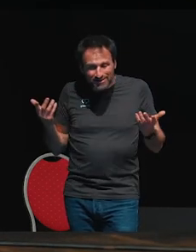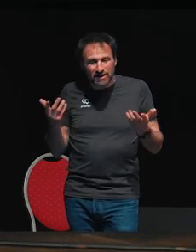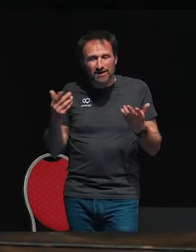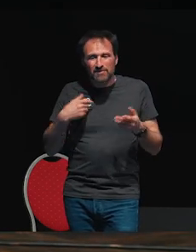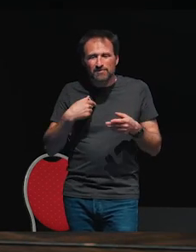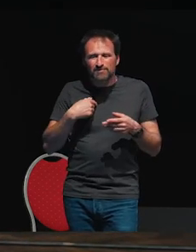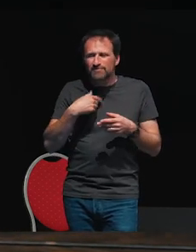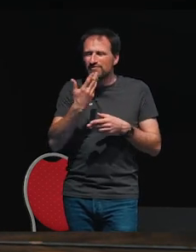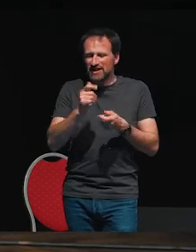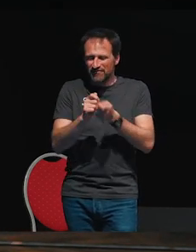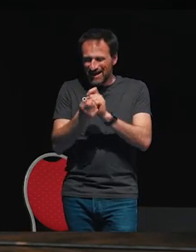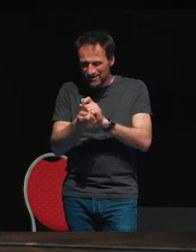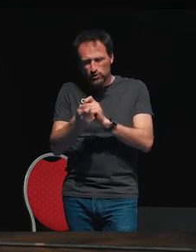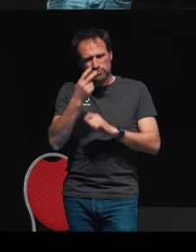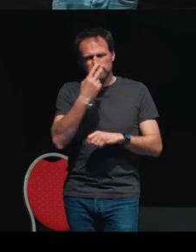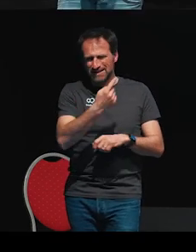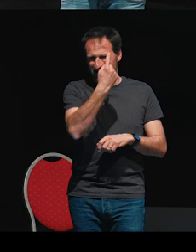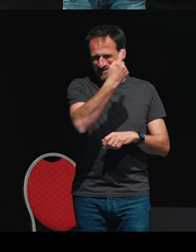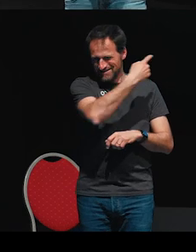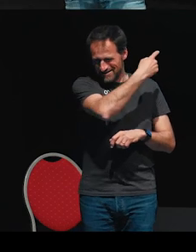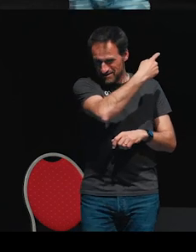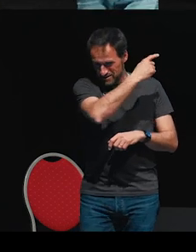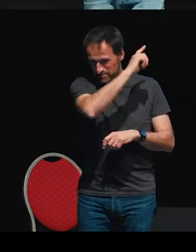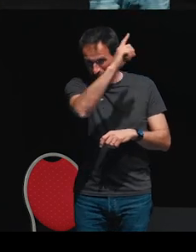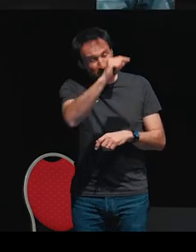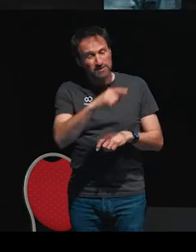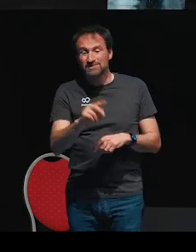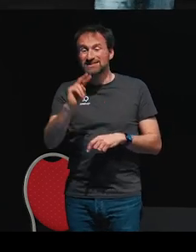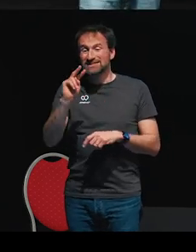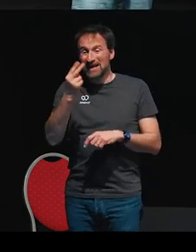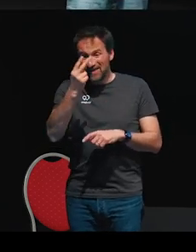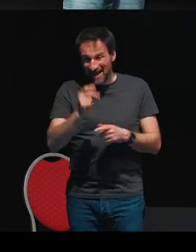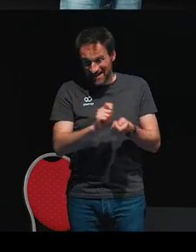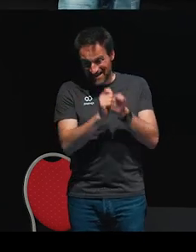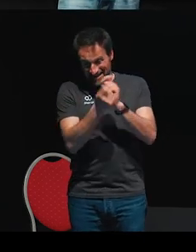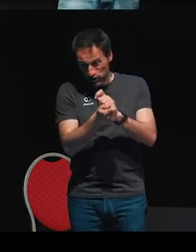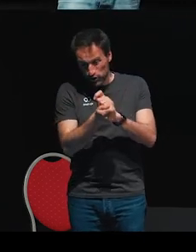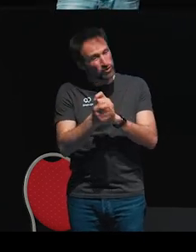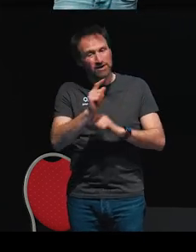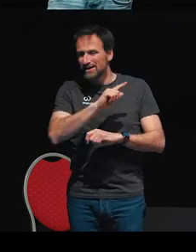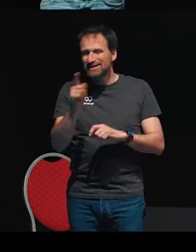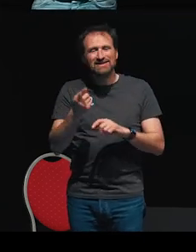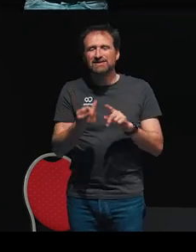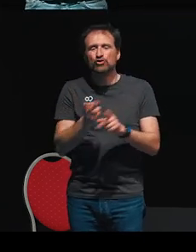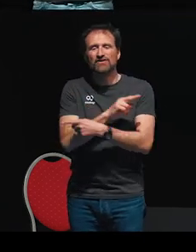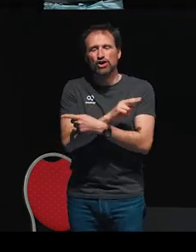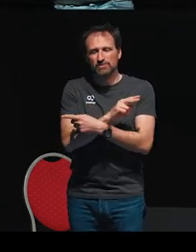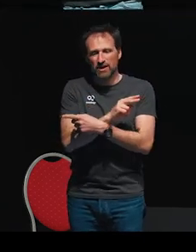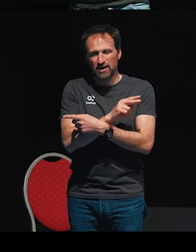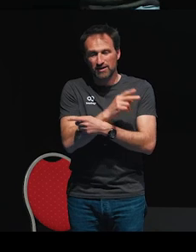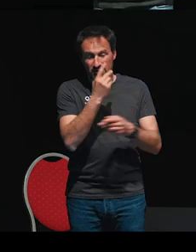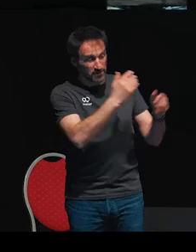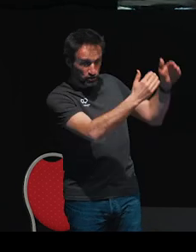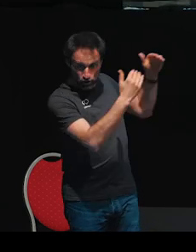the second change is not revertible compared to the other, to the right diagram, where you can step forward